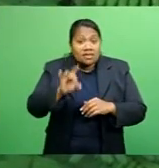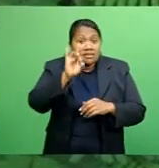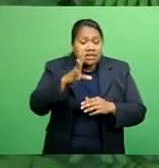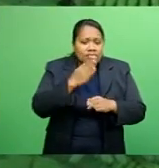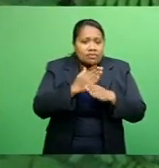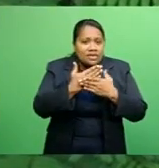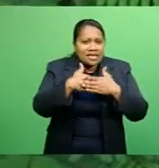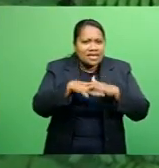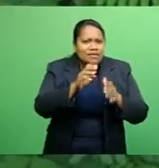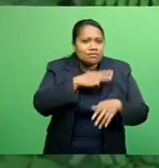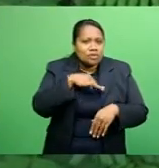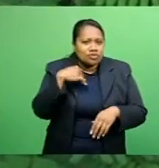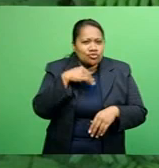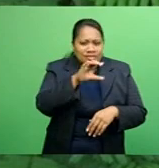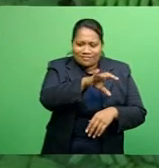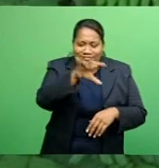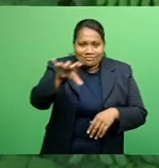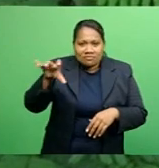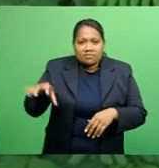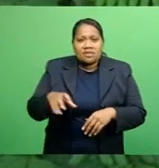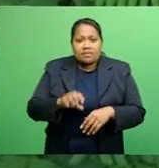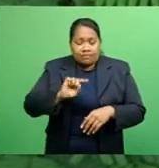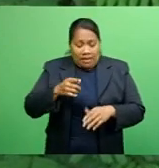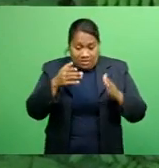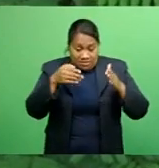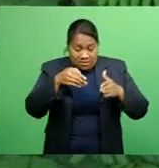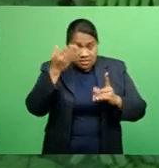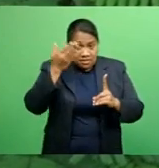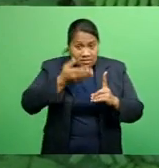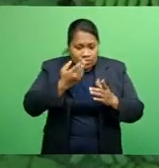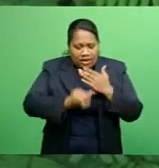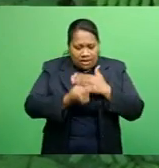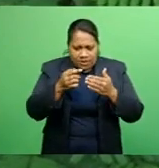ministries. The institute is reminding people to engage with registered